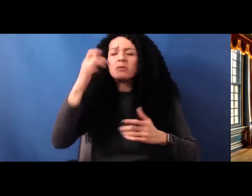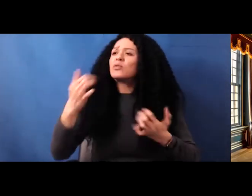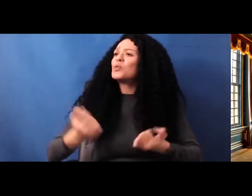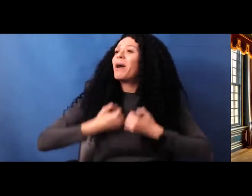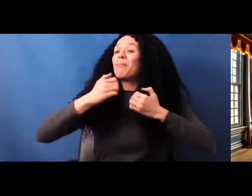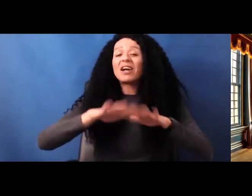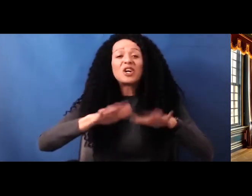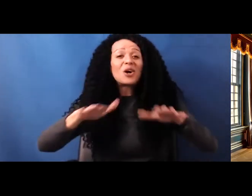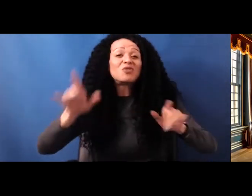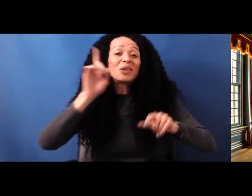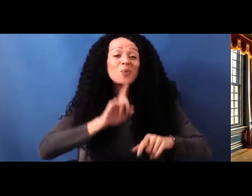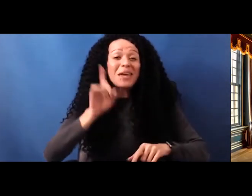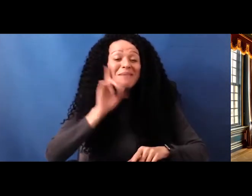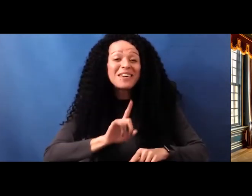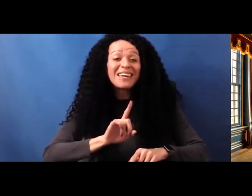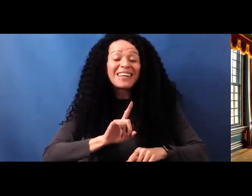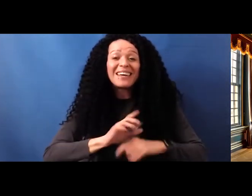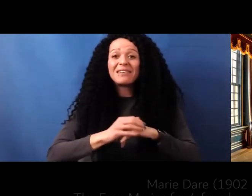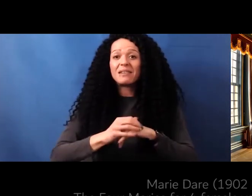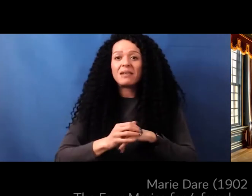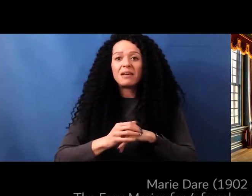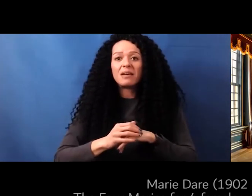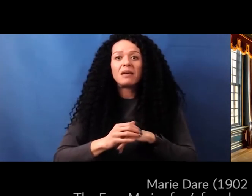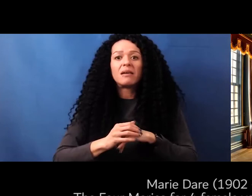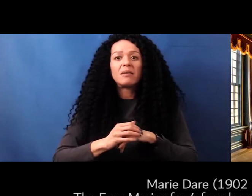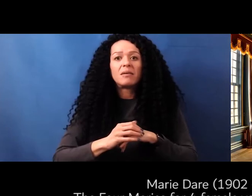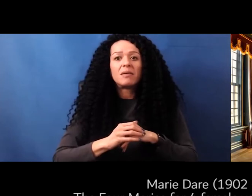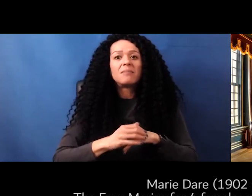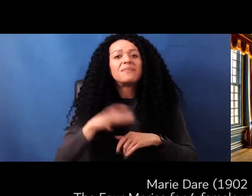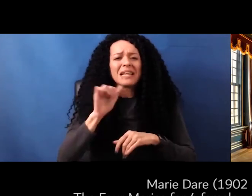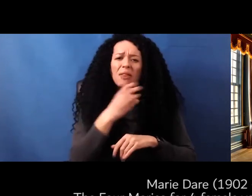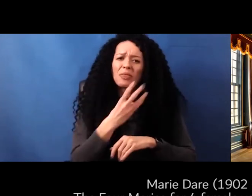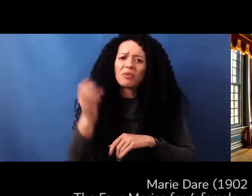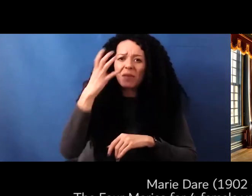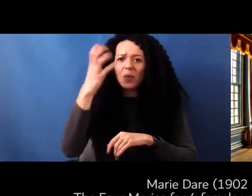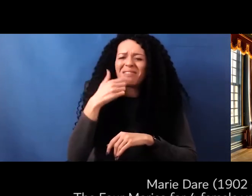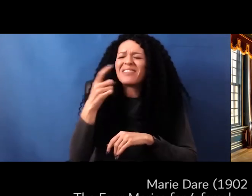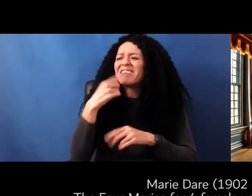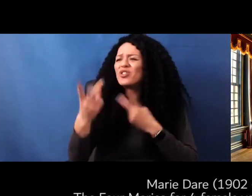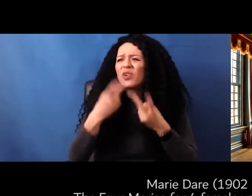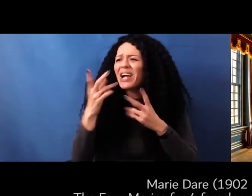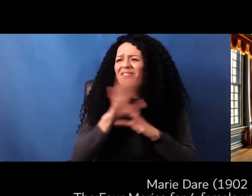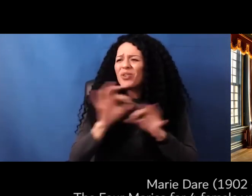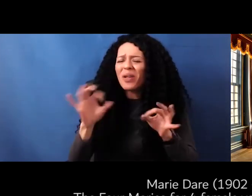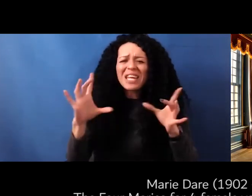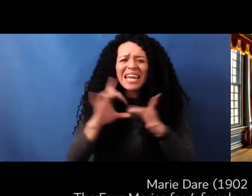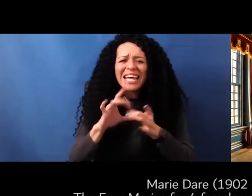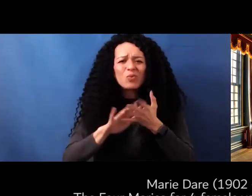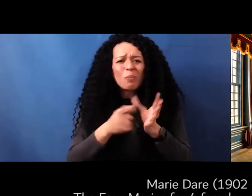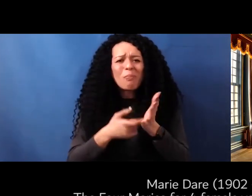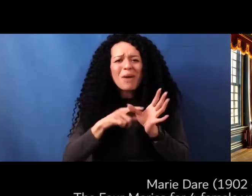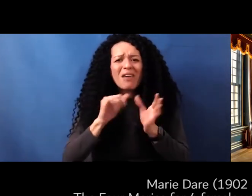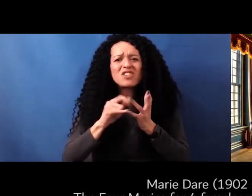countrywomen. Yes, three, the queen had this gone. song has nothing to do with Mary Somerville.